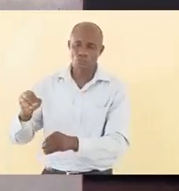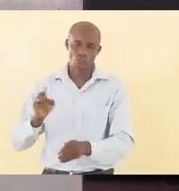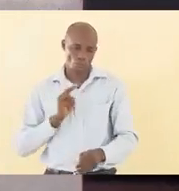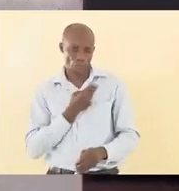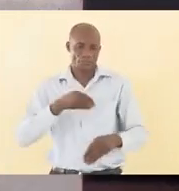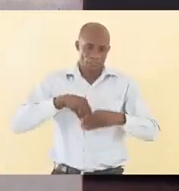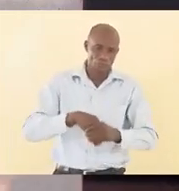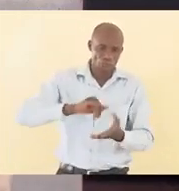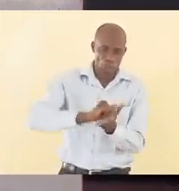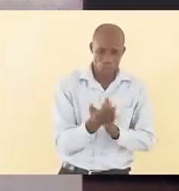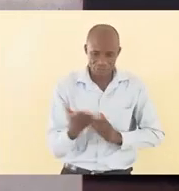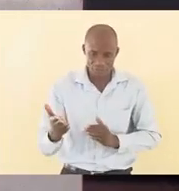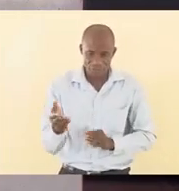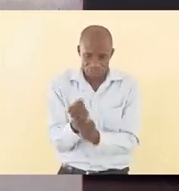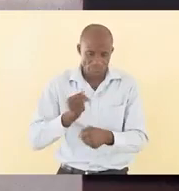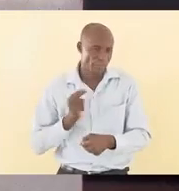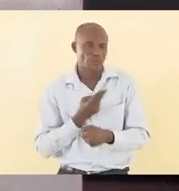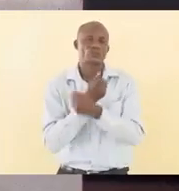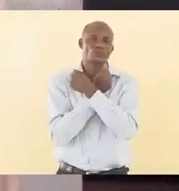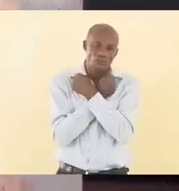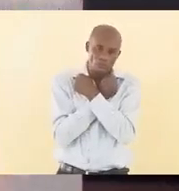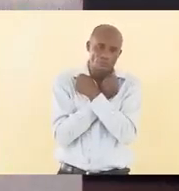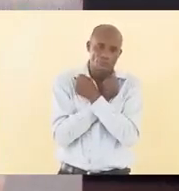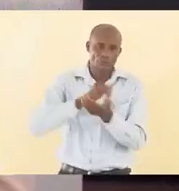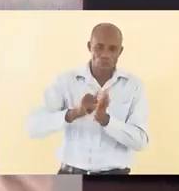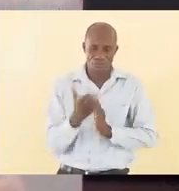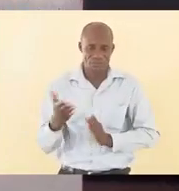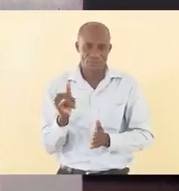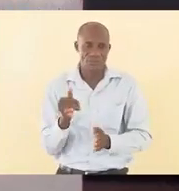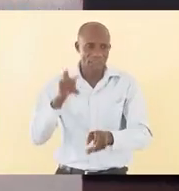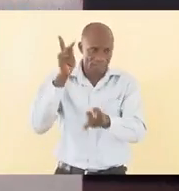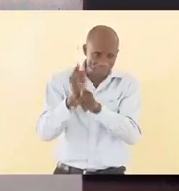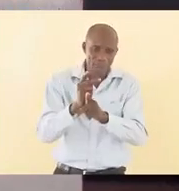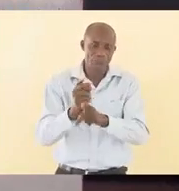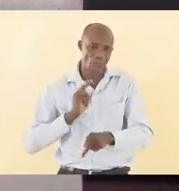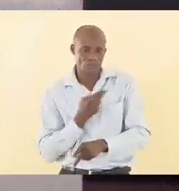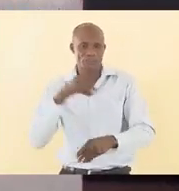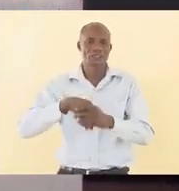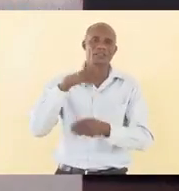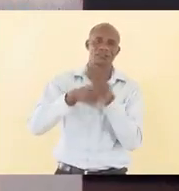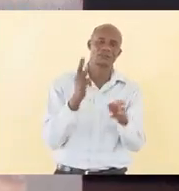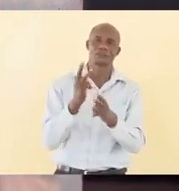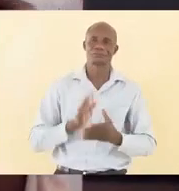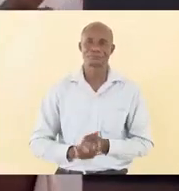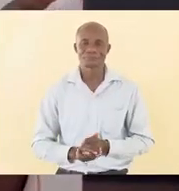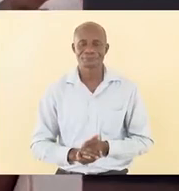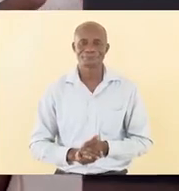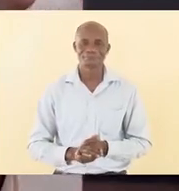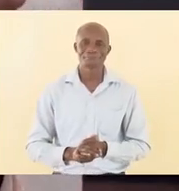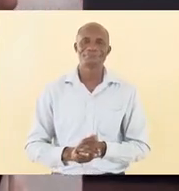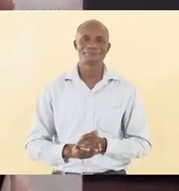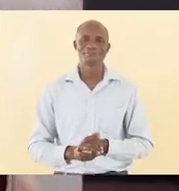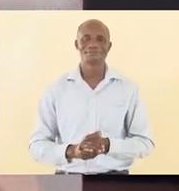those things, to make us love those things that rivet us in the world. How many people understand